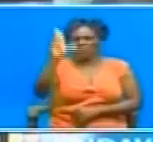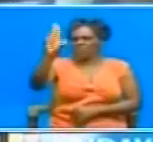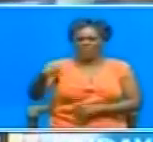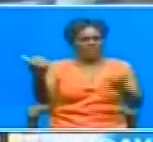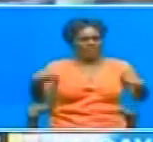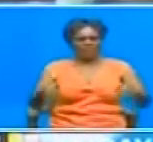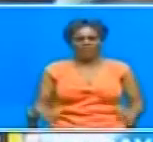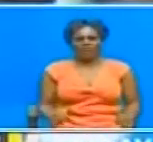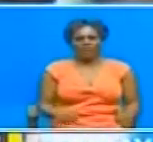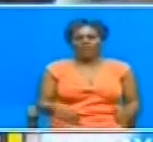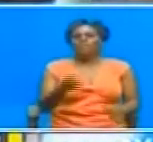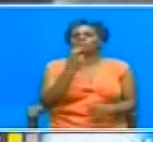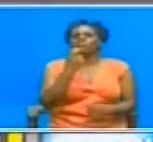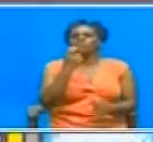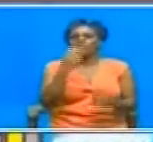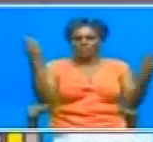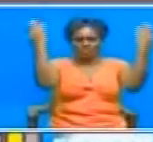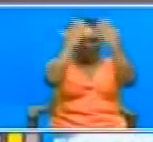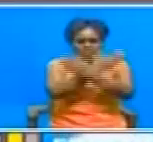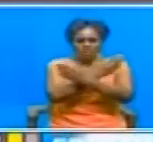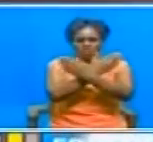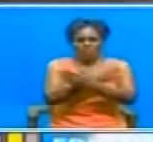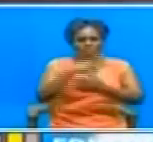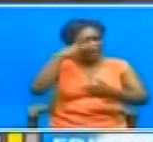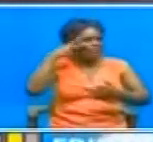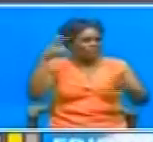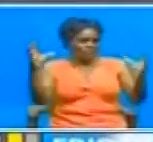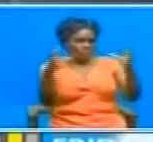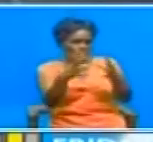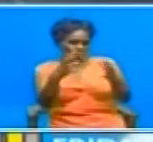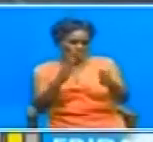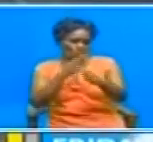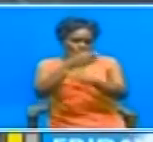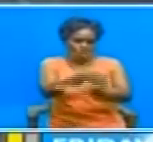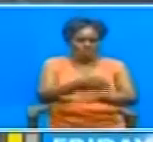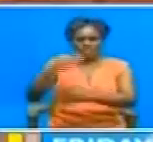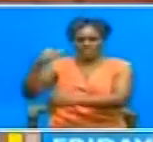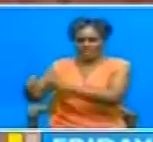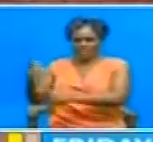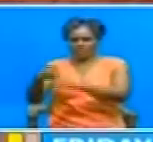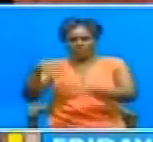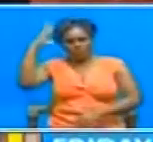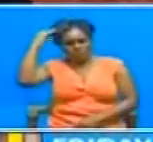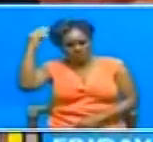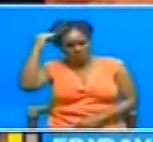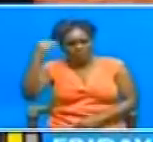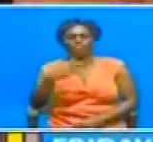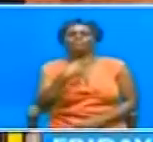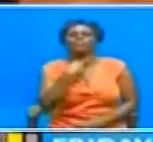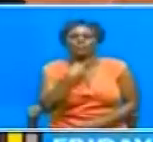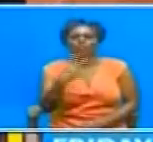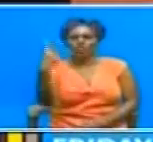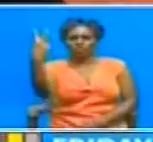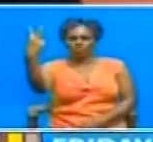all. On Tuesday night, heavily armed militia suspected to be Al-Shabaab crossed into Kenya from Somalia. They laid siege to two mosques